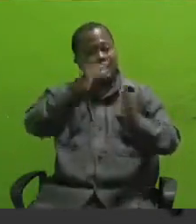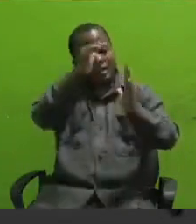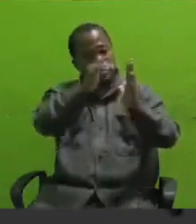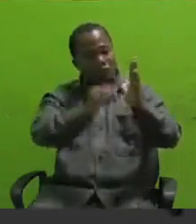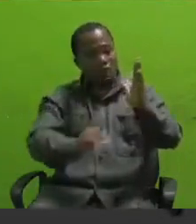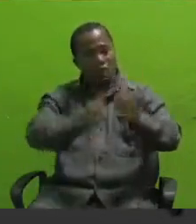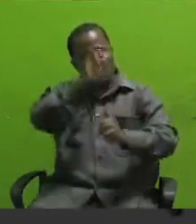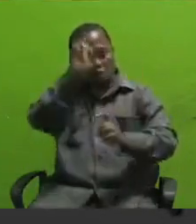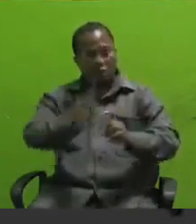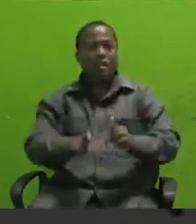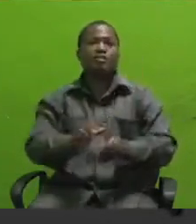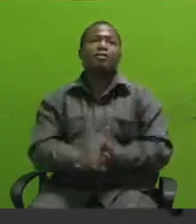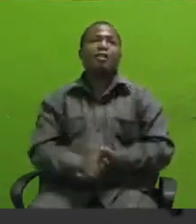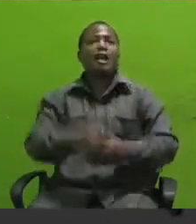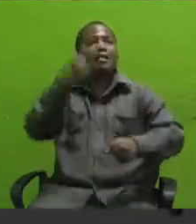homework.